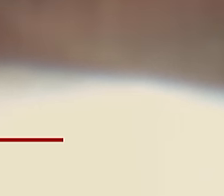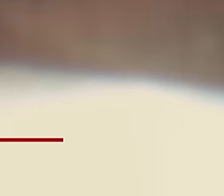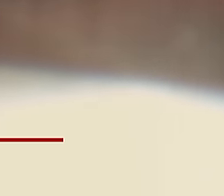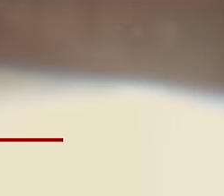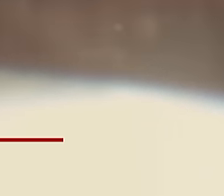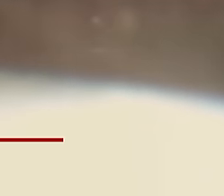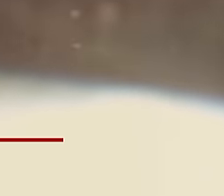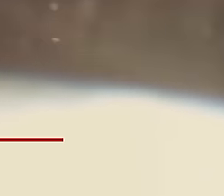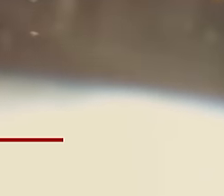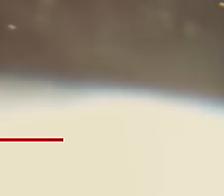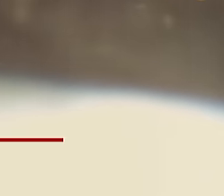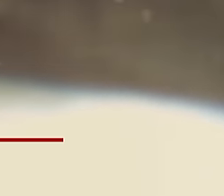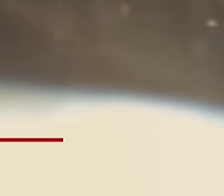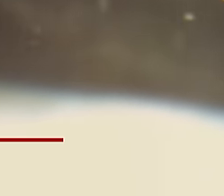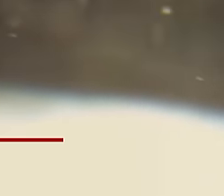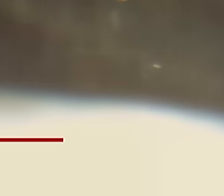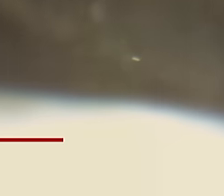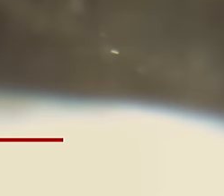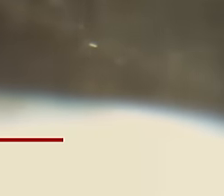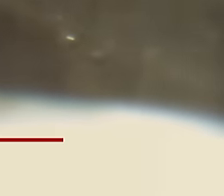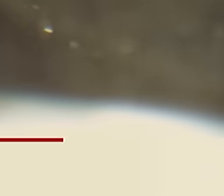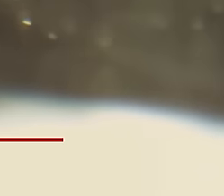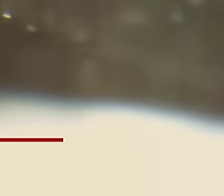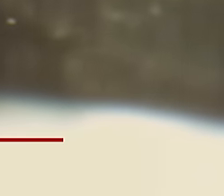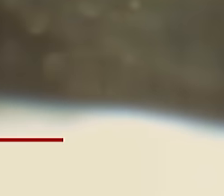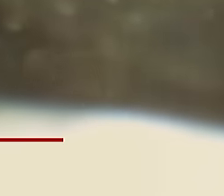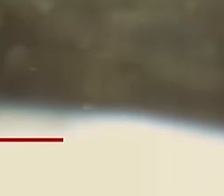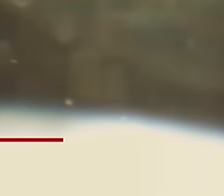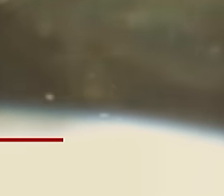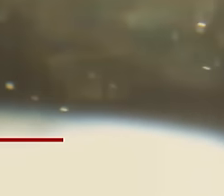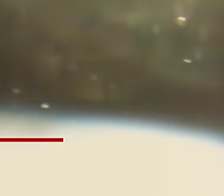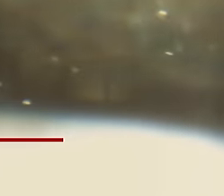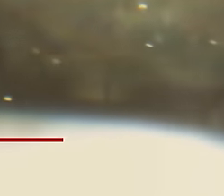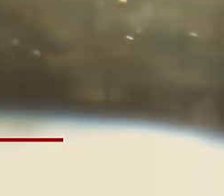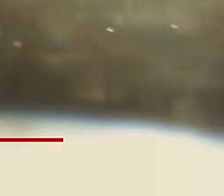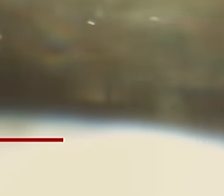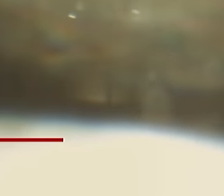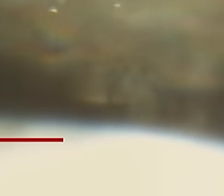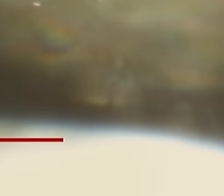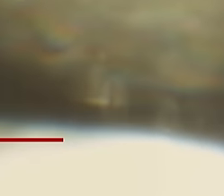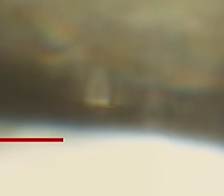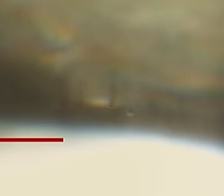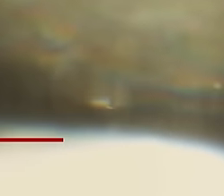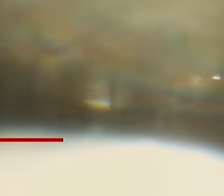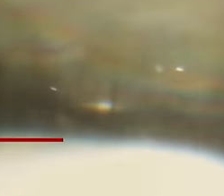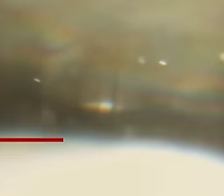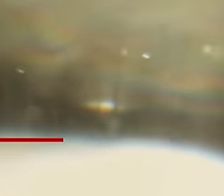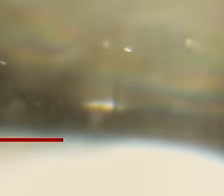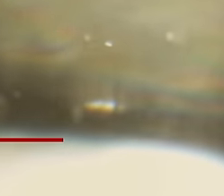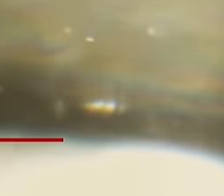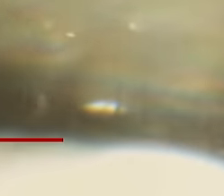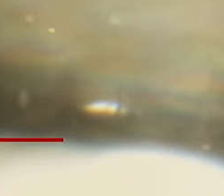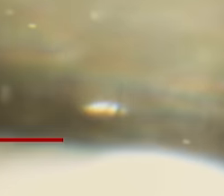hallelu Lord let your face shine upon us